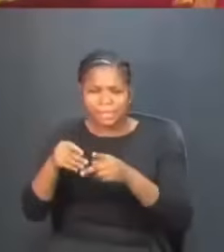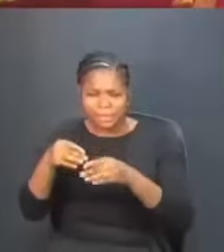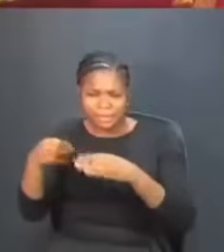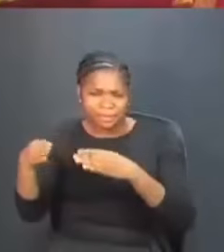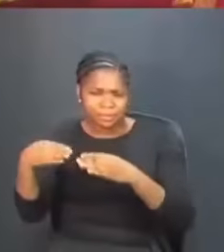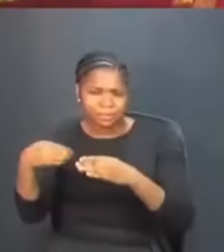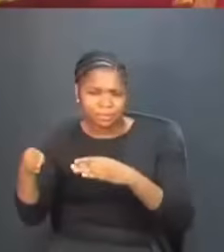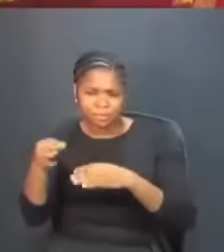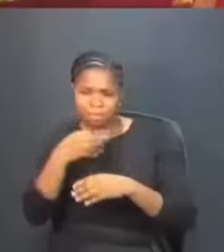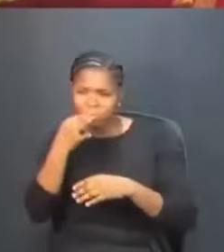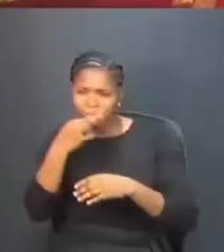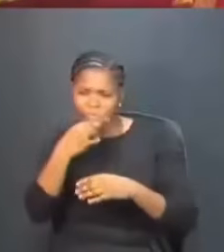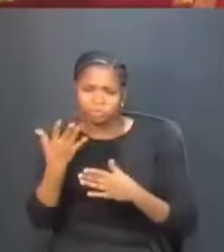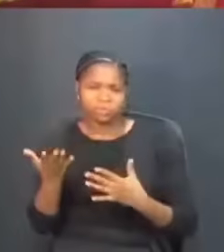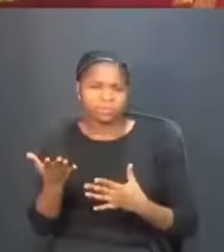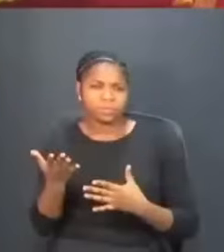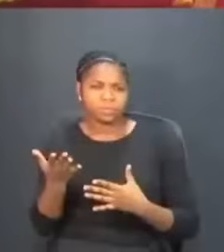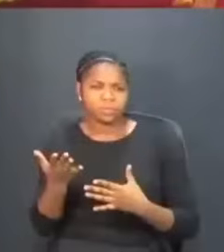of that,